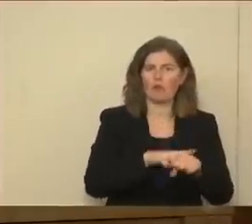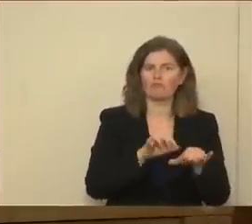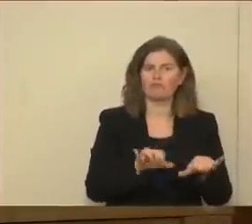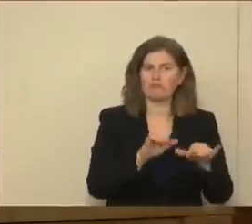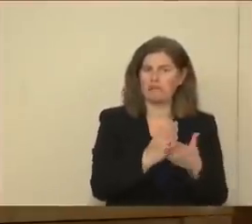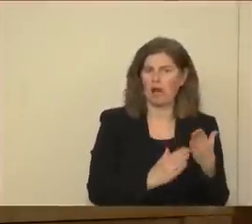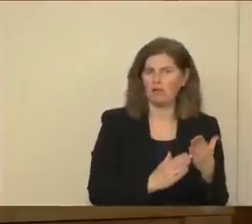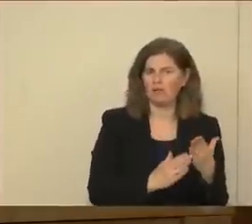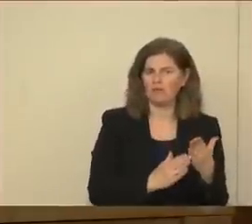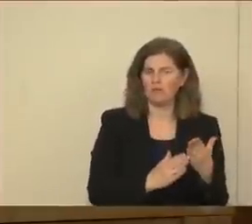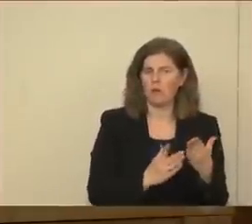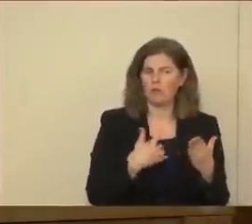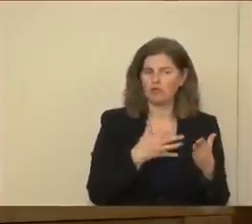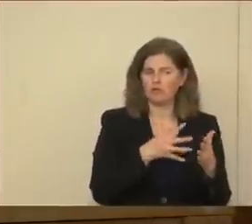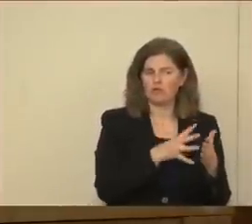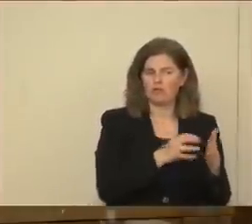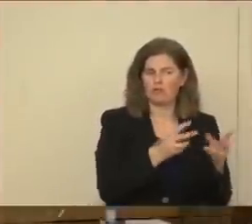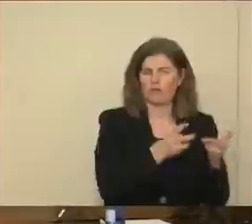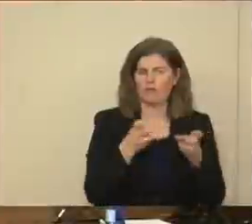do. So why don't we try that as well?